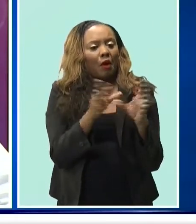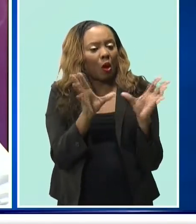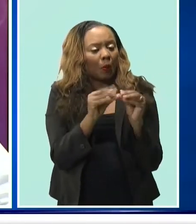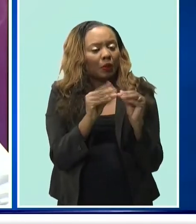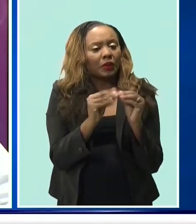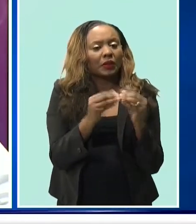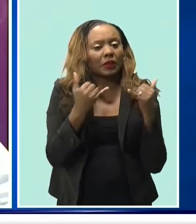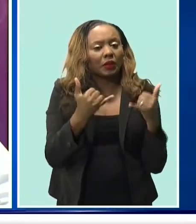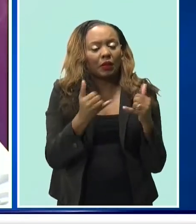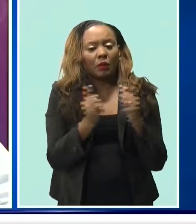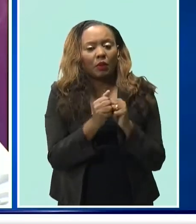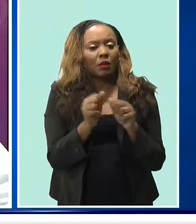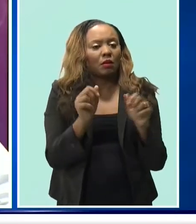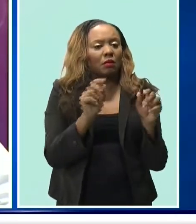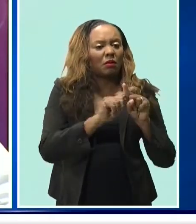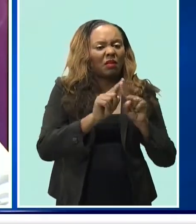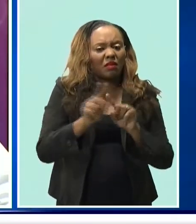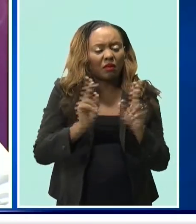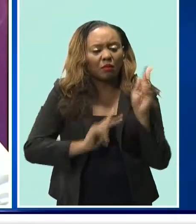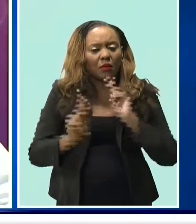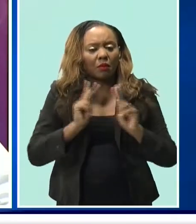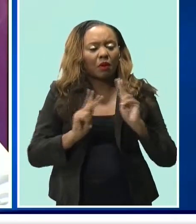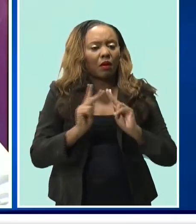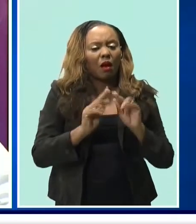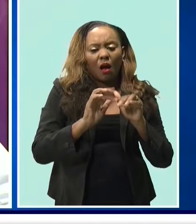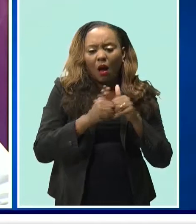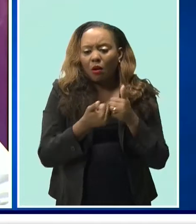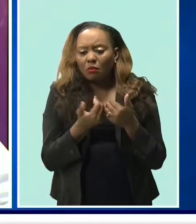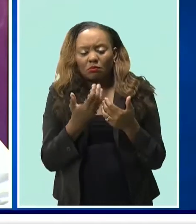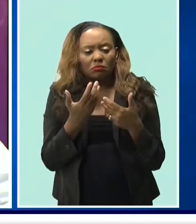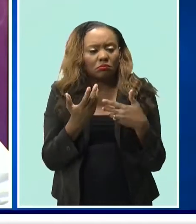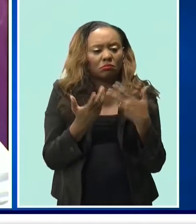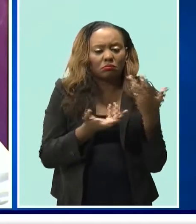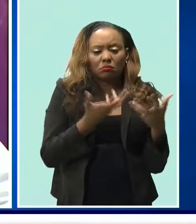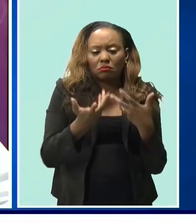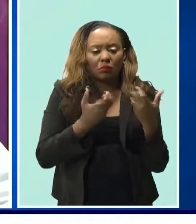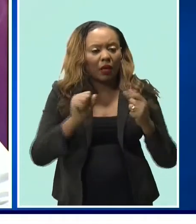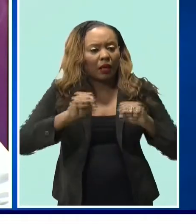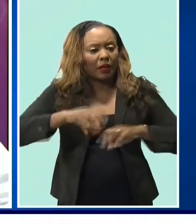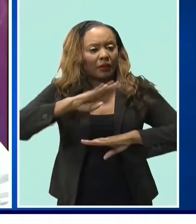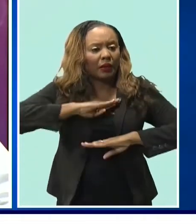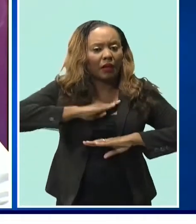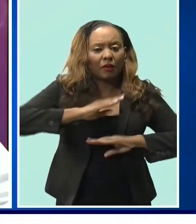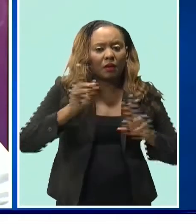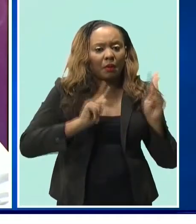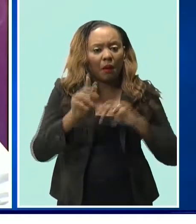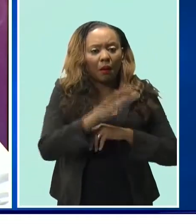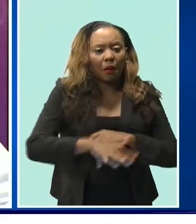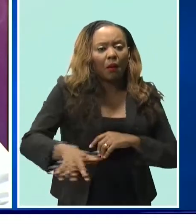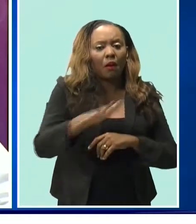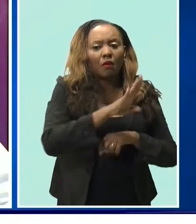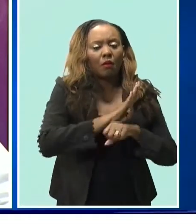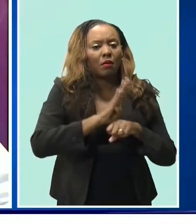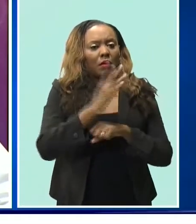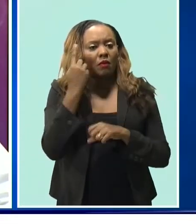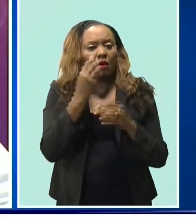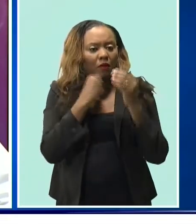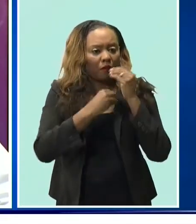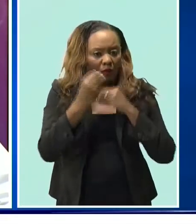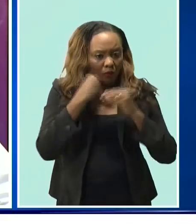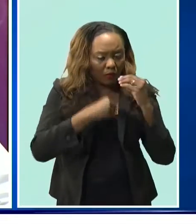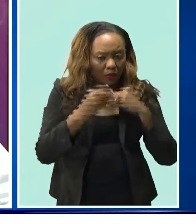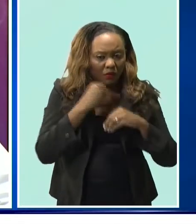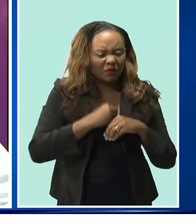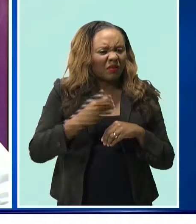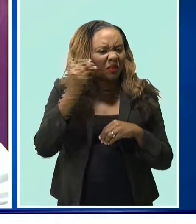and distributors discussing the best means by which we can meet the needs of the population, obviously for food, particularly as we go